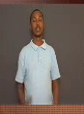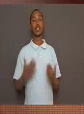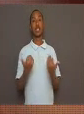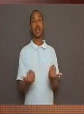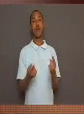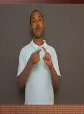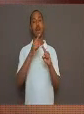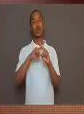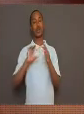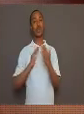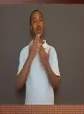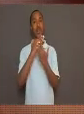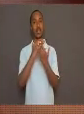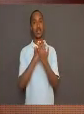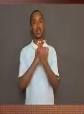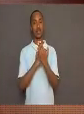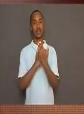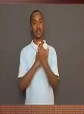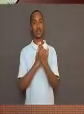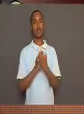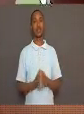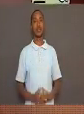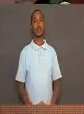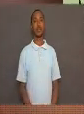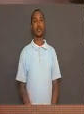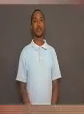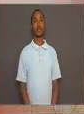Let's get back to our lesson.